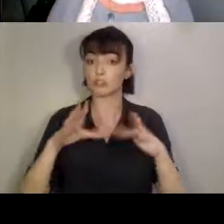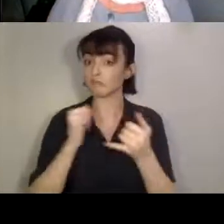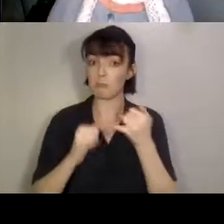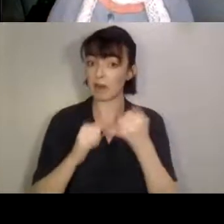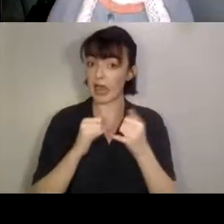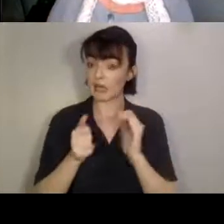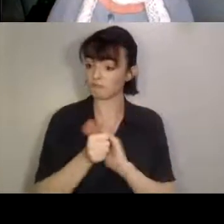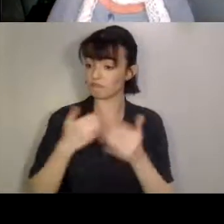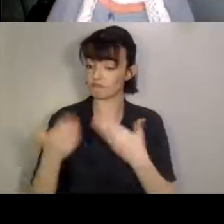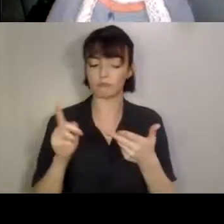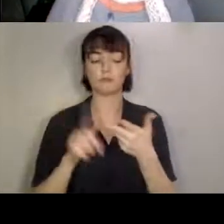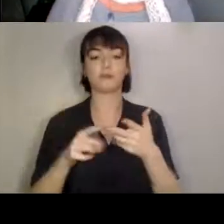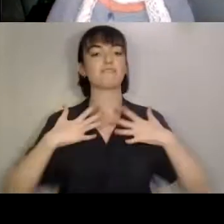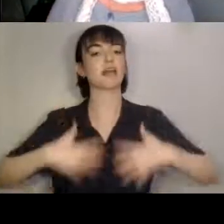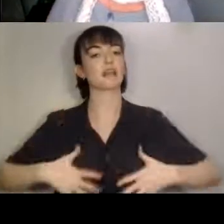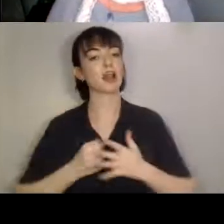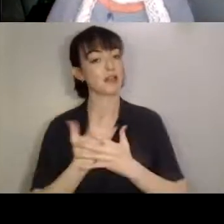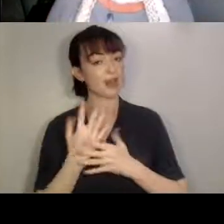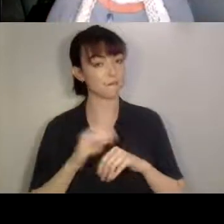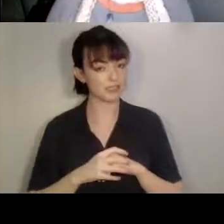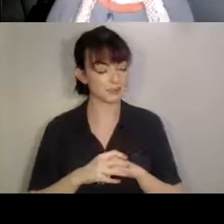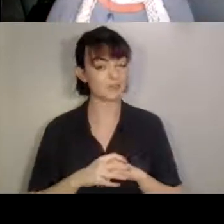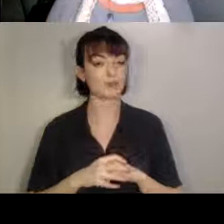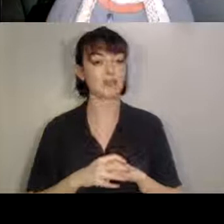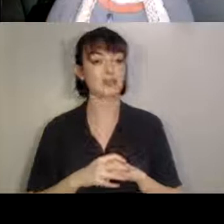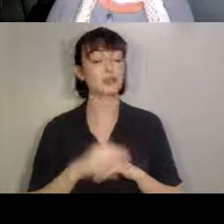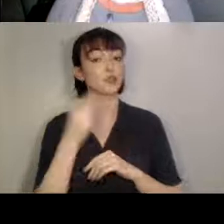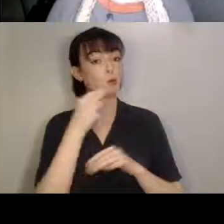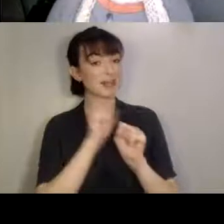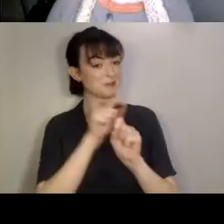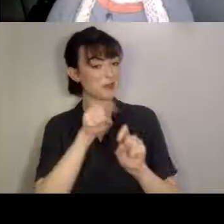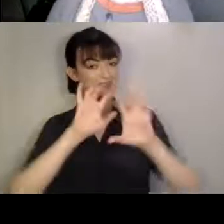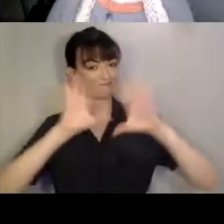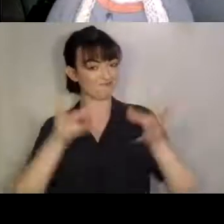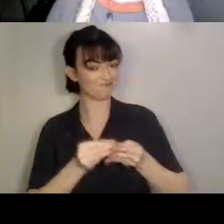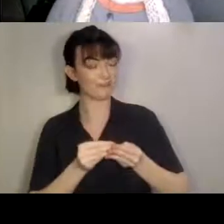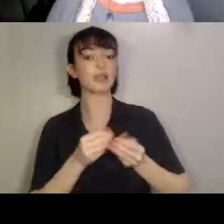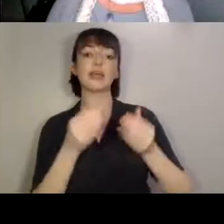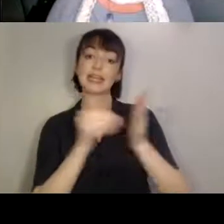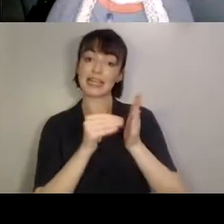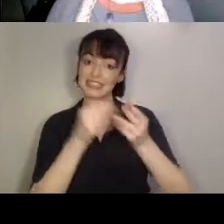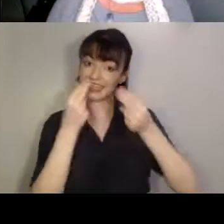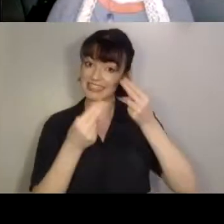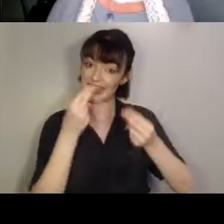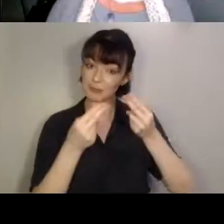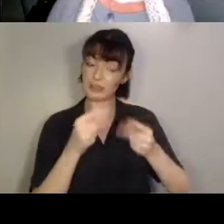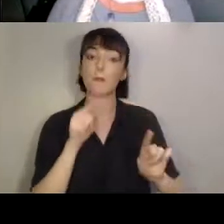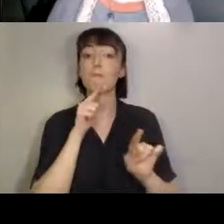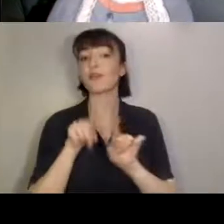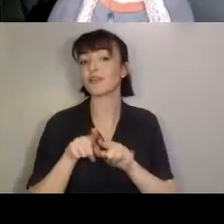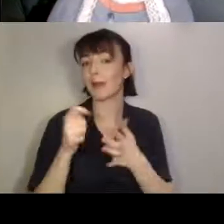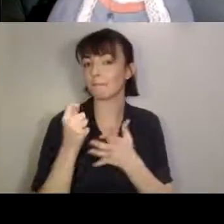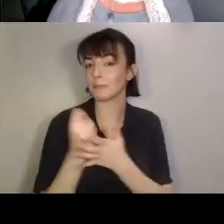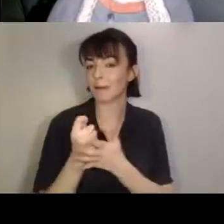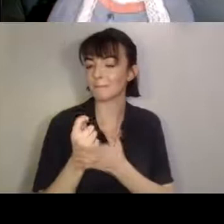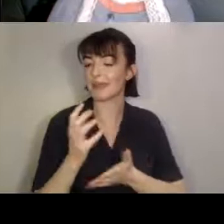their physical development. And what's nice about this pack is that it is an assessment pack, but it also does